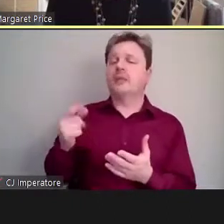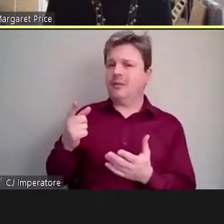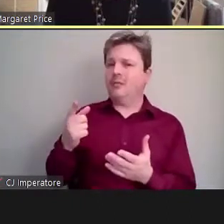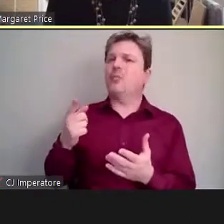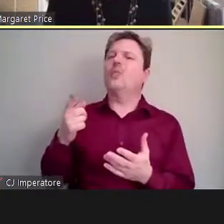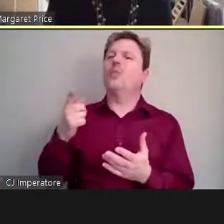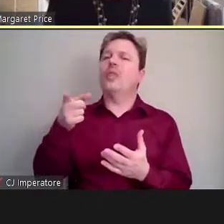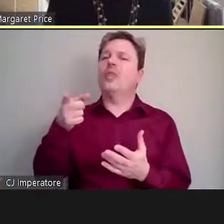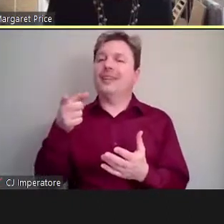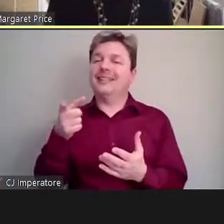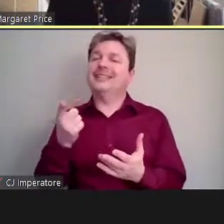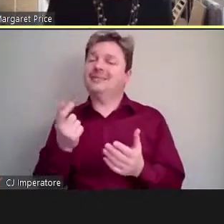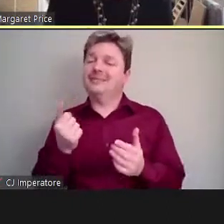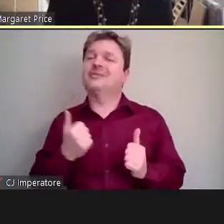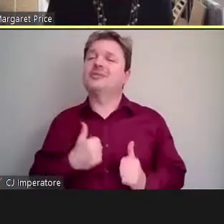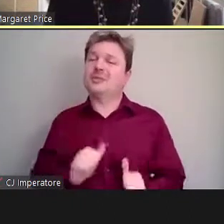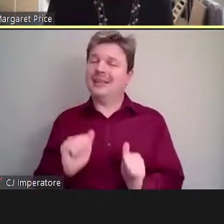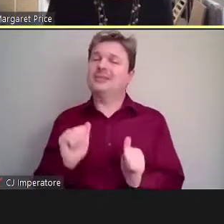supposed to have.